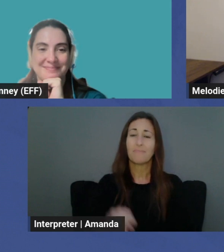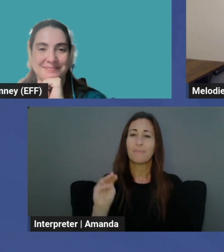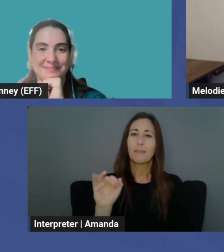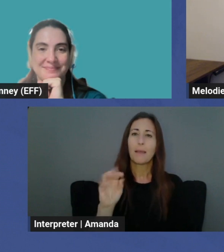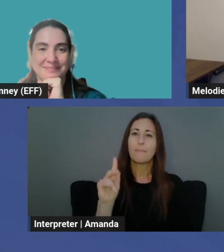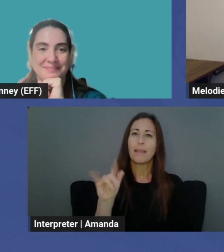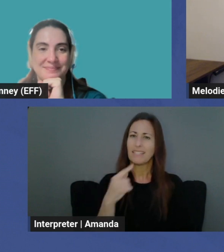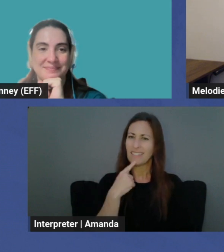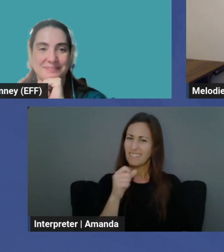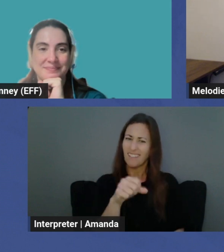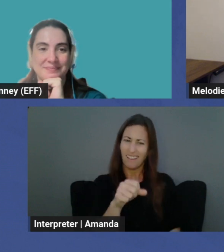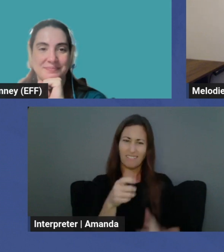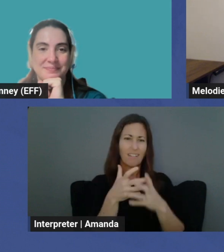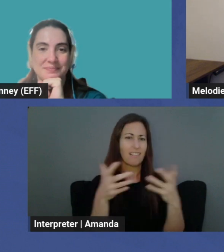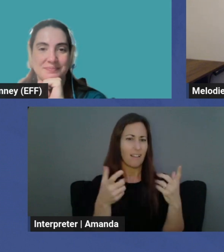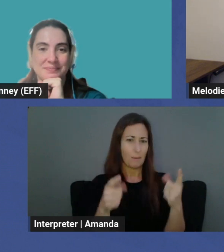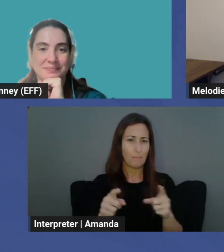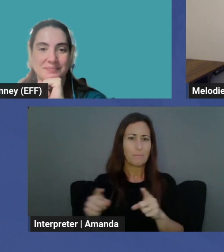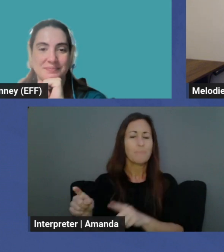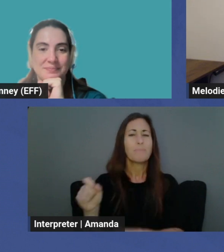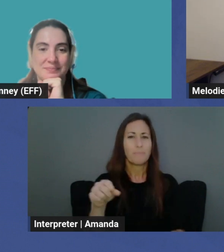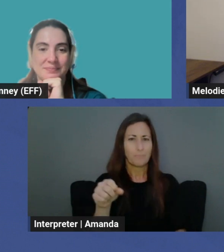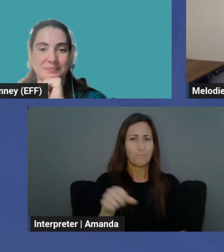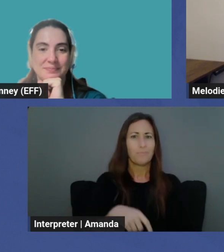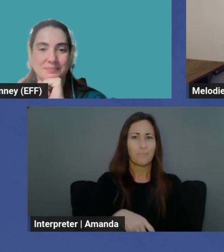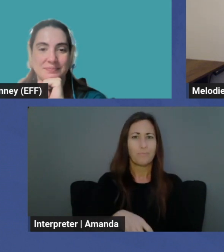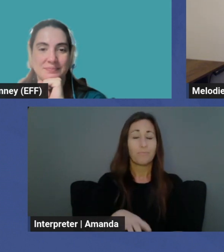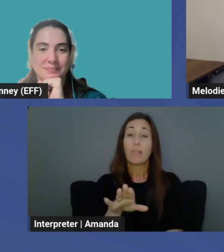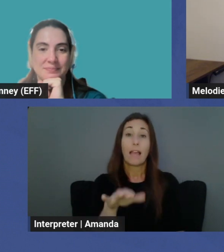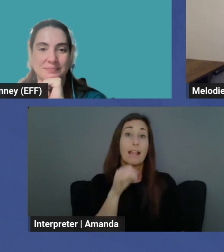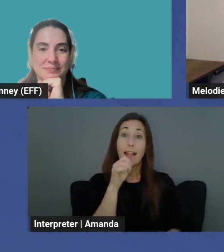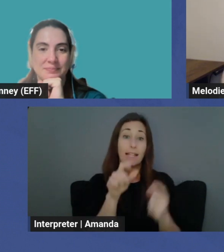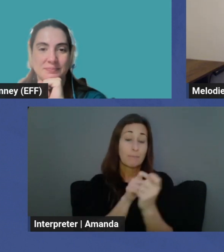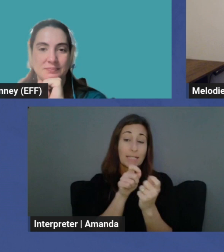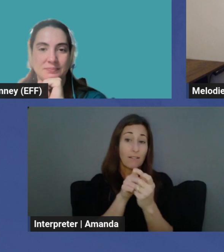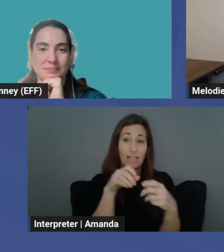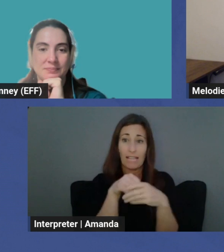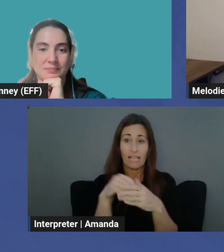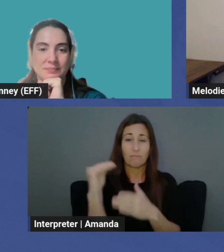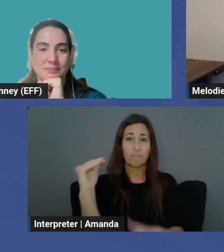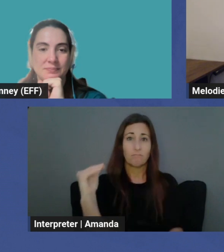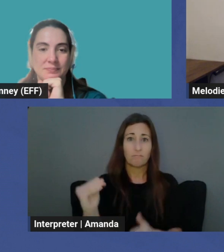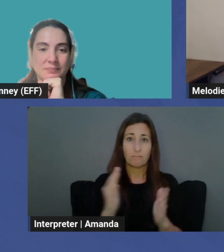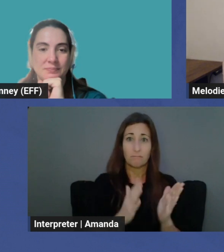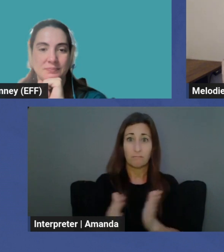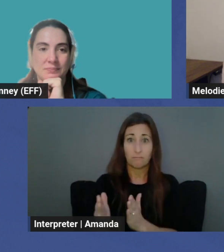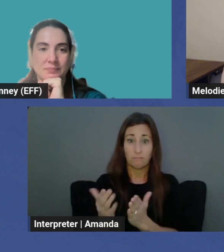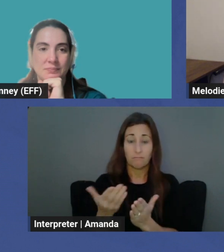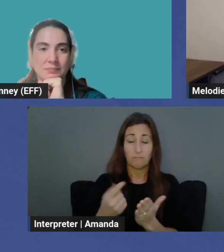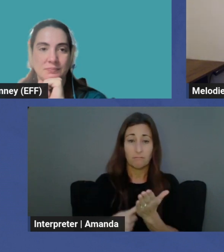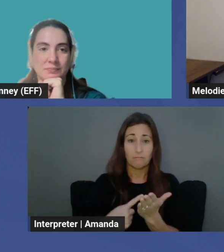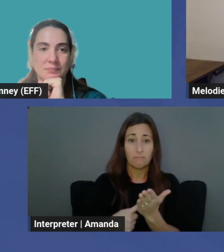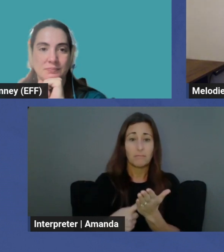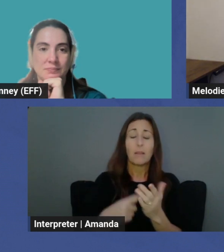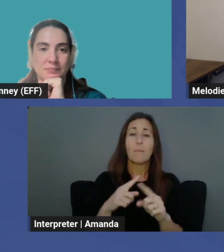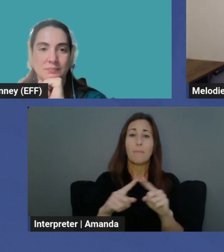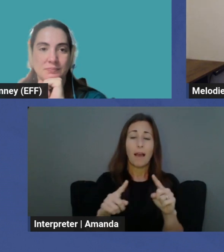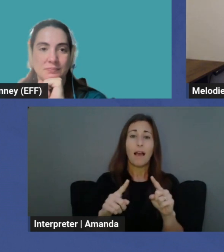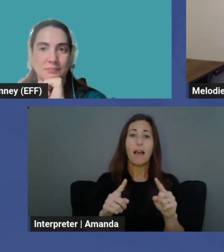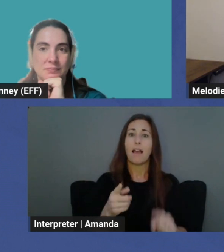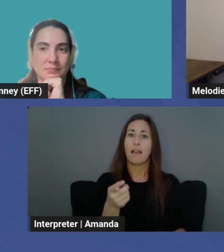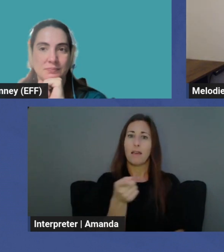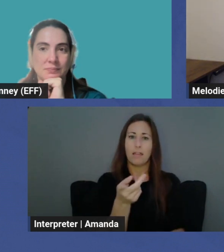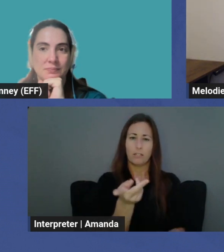to this wasn't specifically in our outline, but I want to talk about it because both India and Melody, you brought it